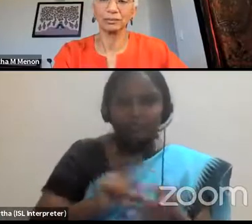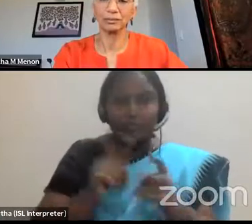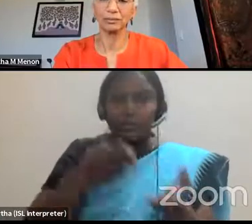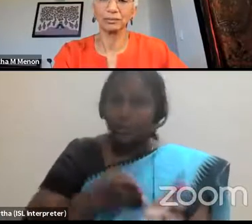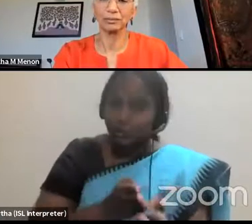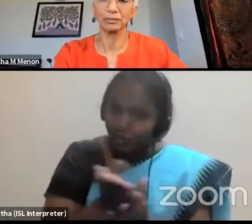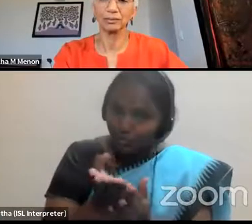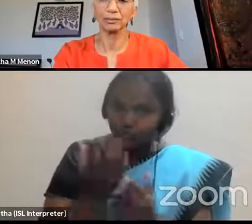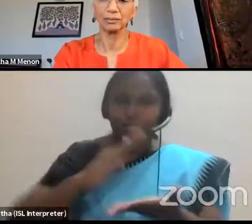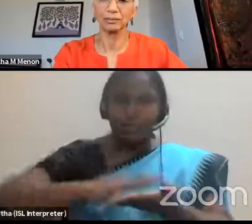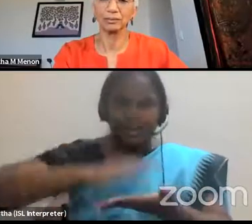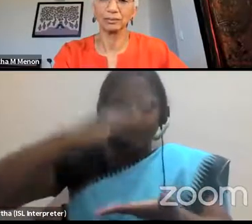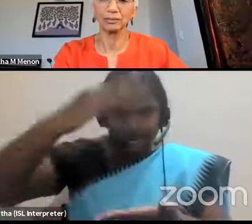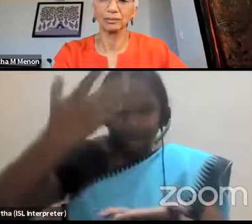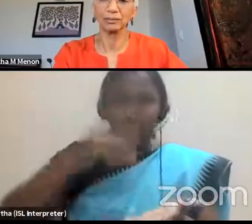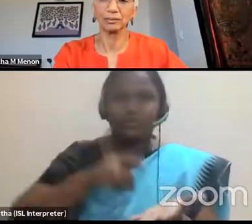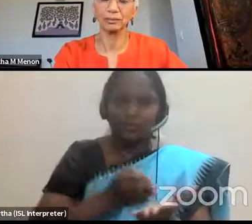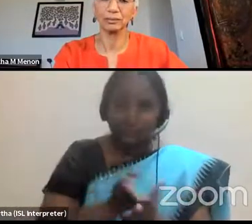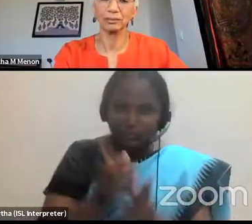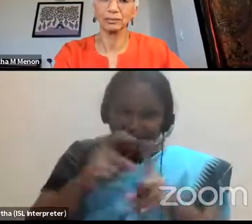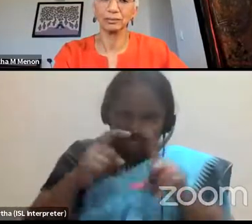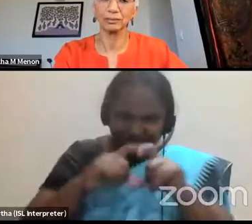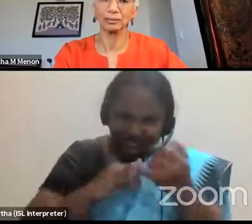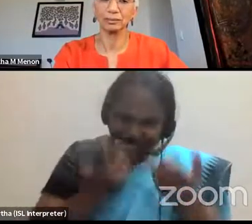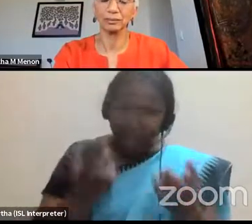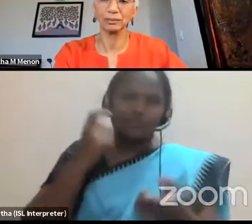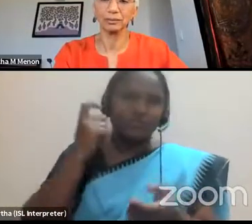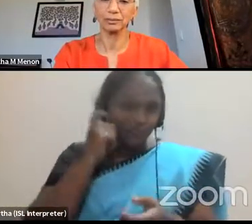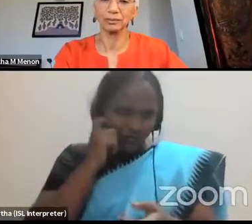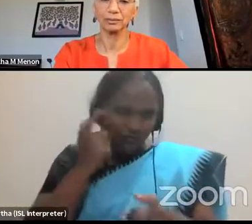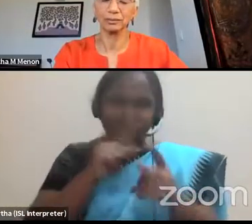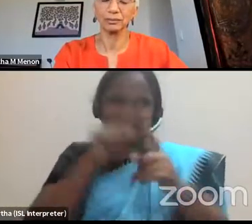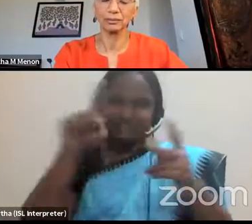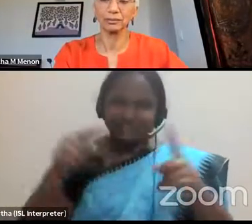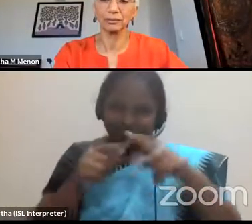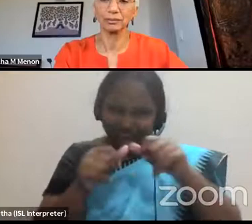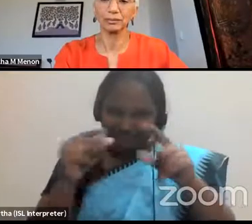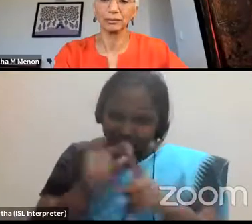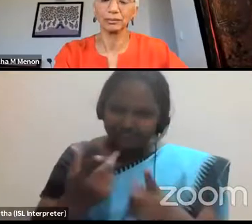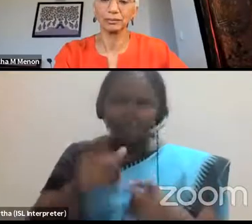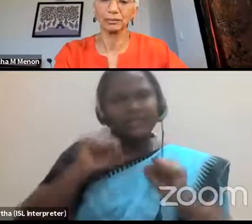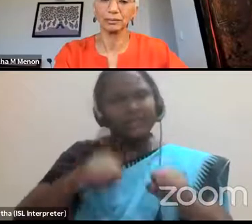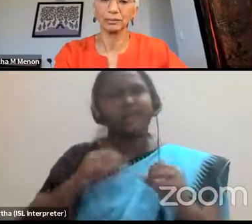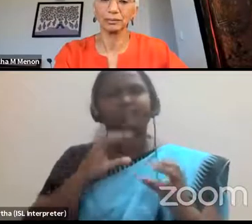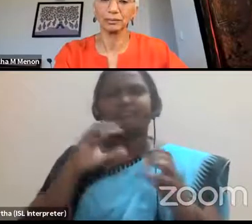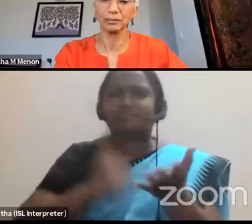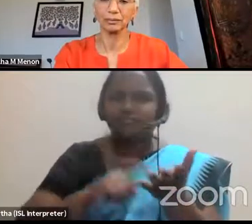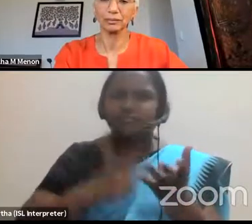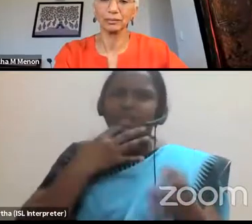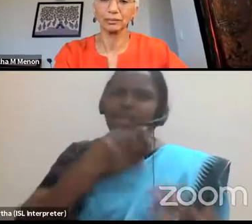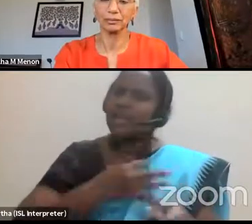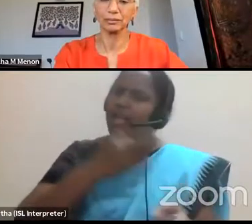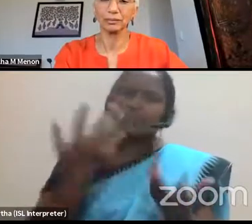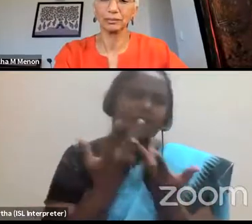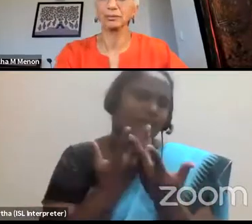your laptop, through your desktop, through your phone, through your iPad, you can chat with Hussain and ask him